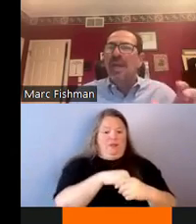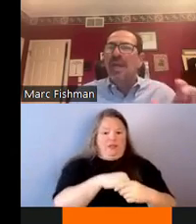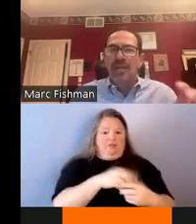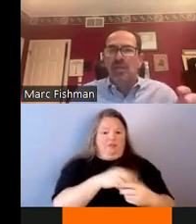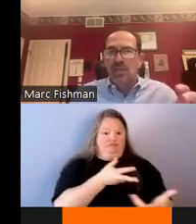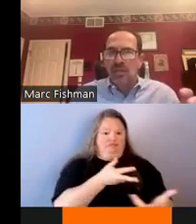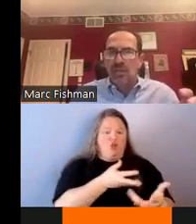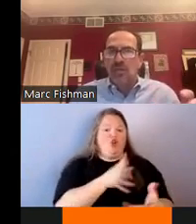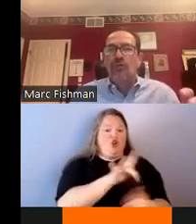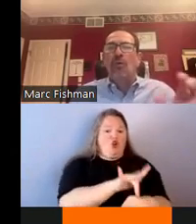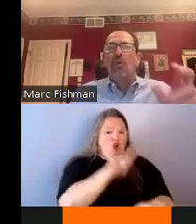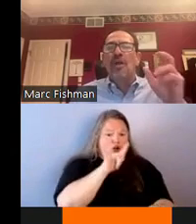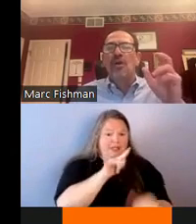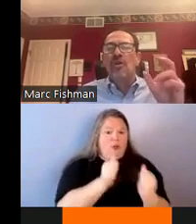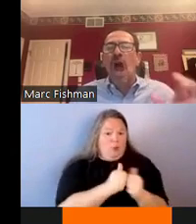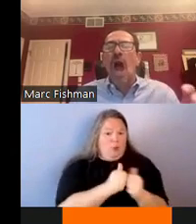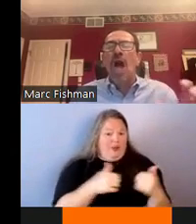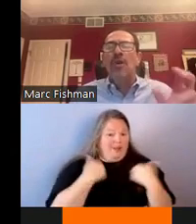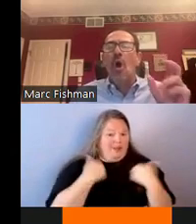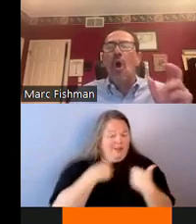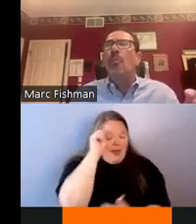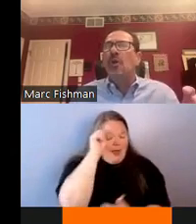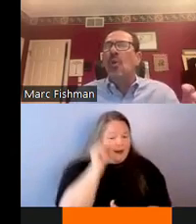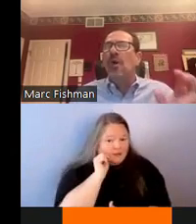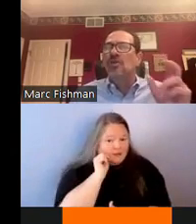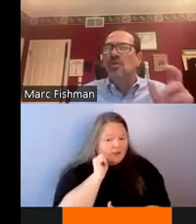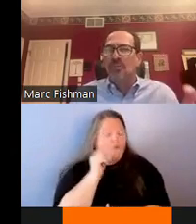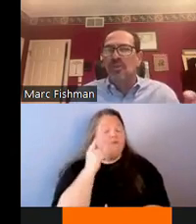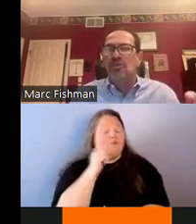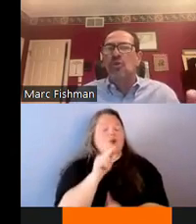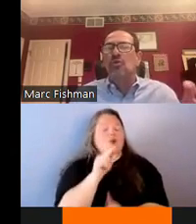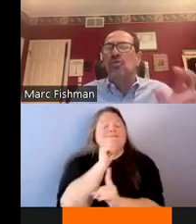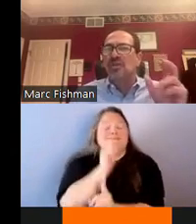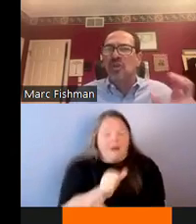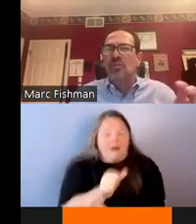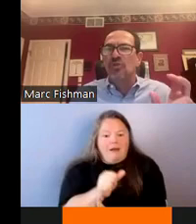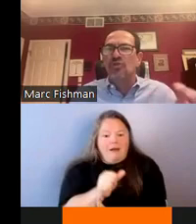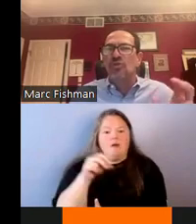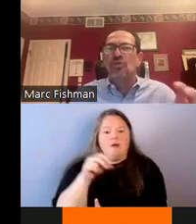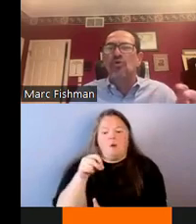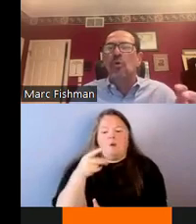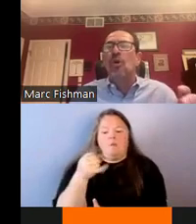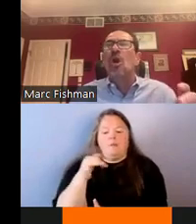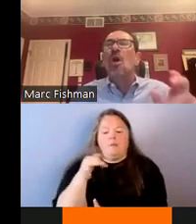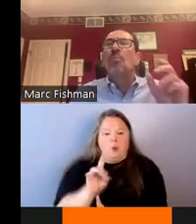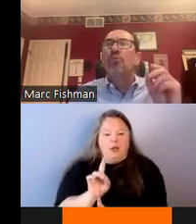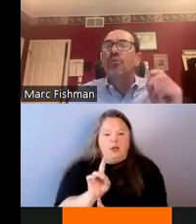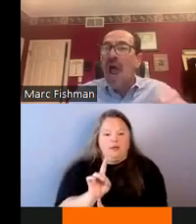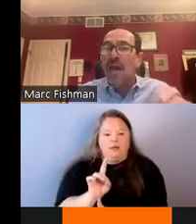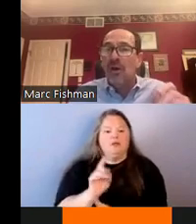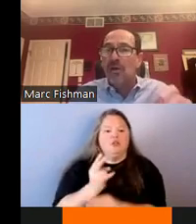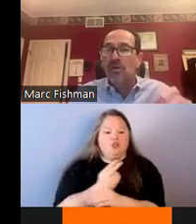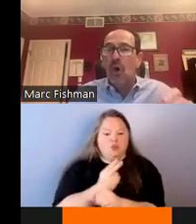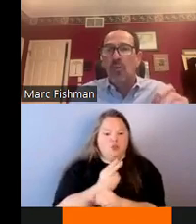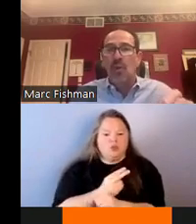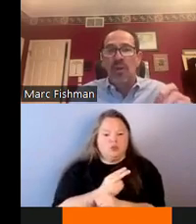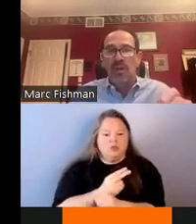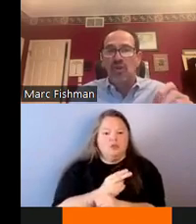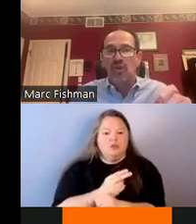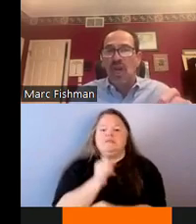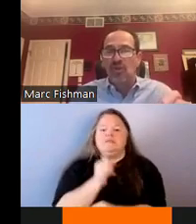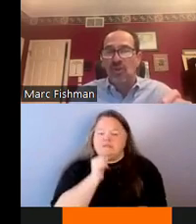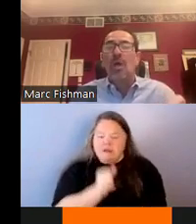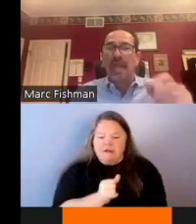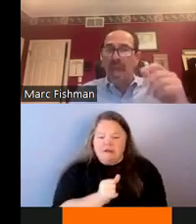in adolescence for their non-opioid substance use and substance use disorder prior to